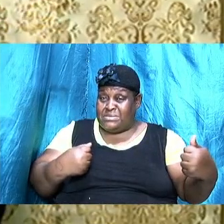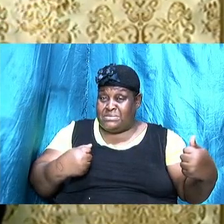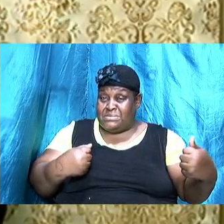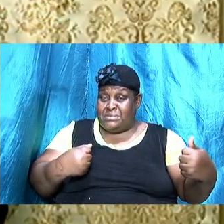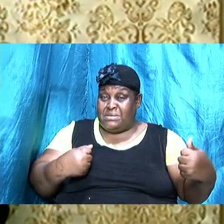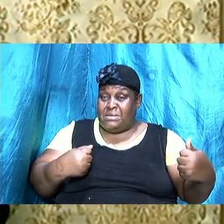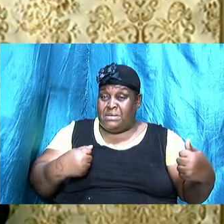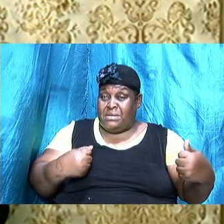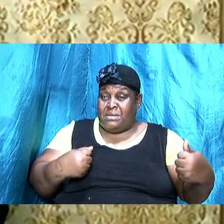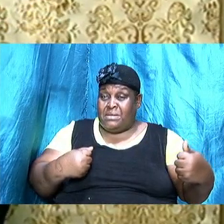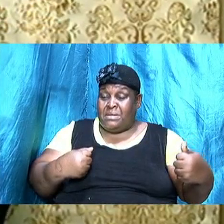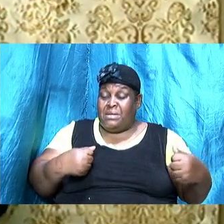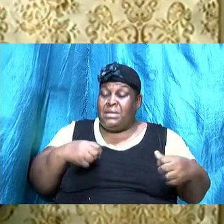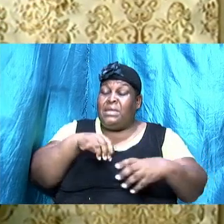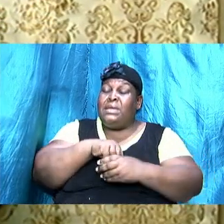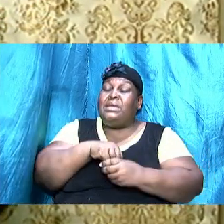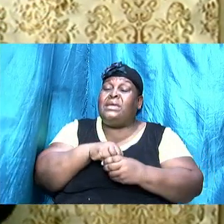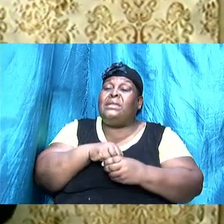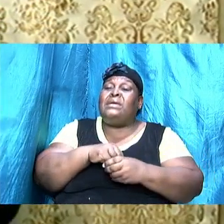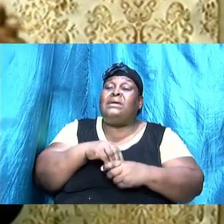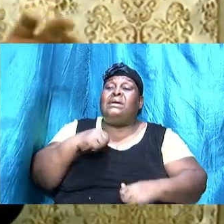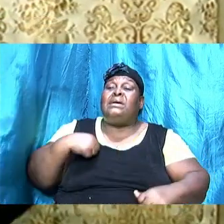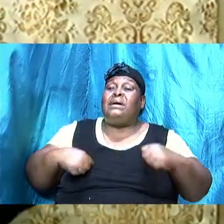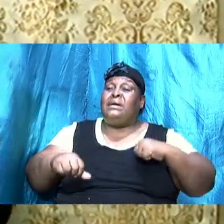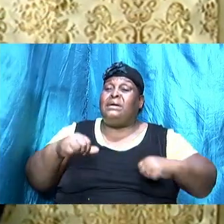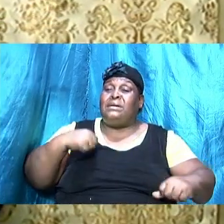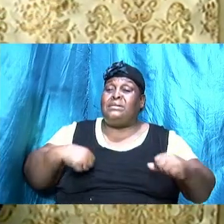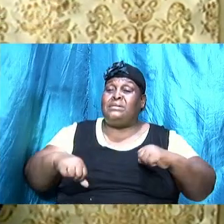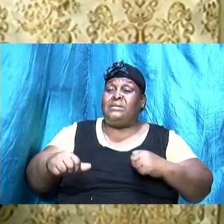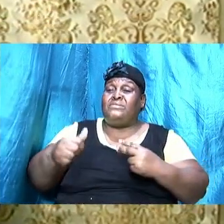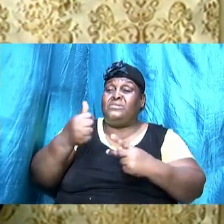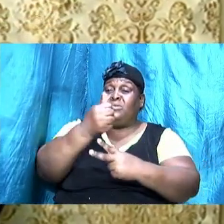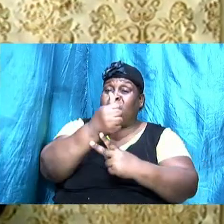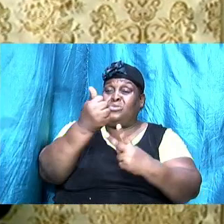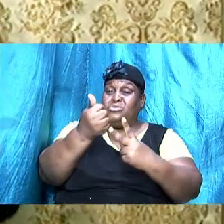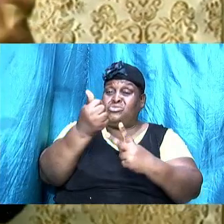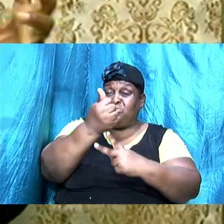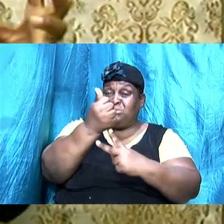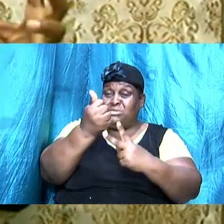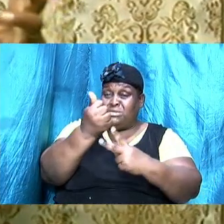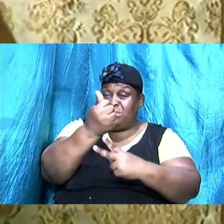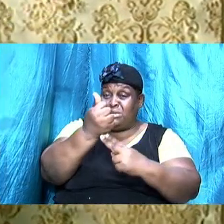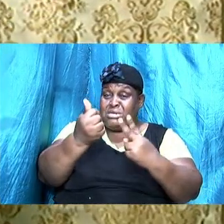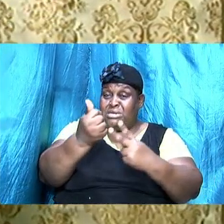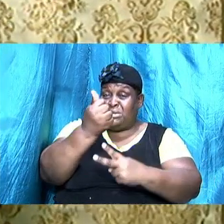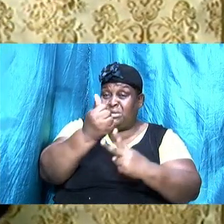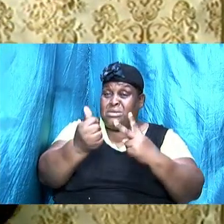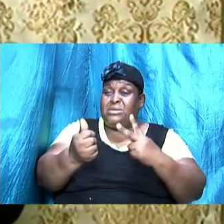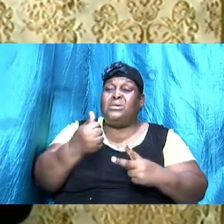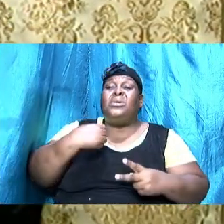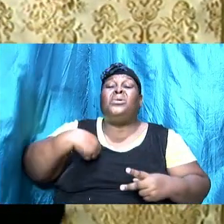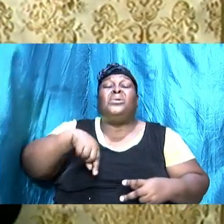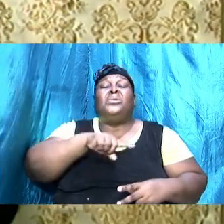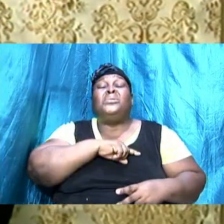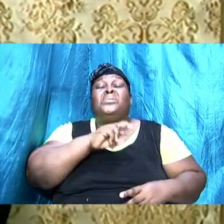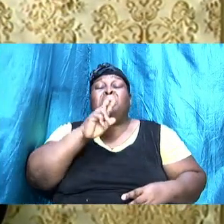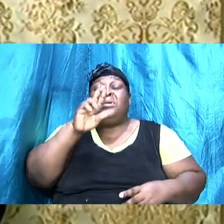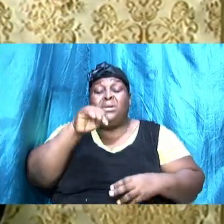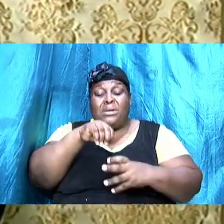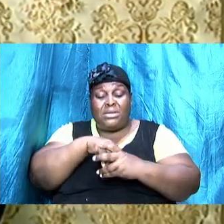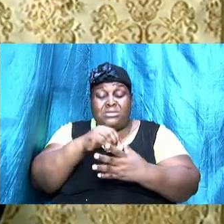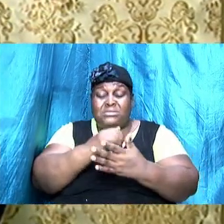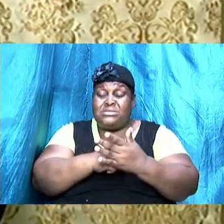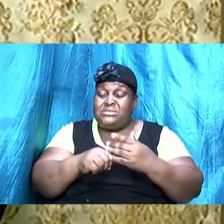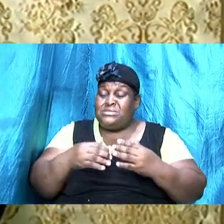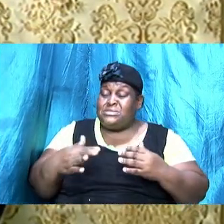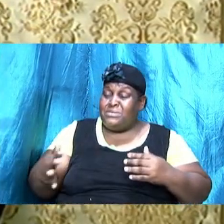possibly cause the thing to be broken down. But outside of that, we are into something